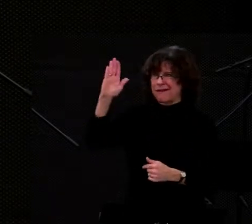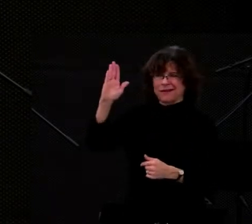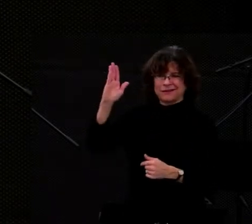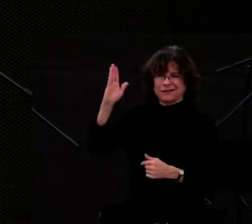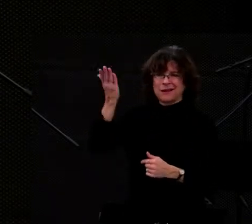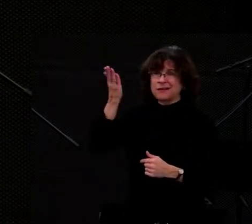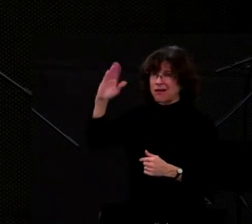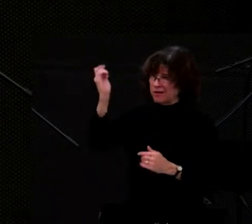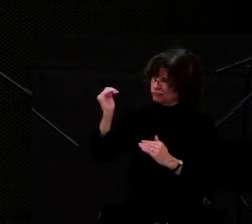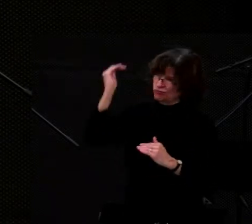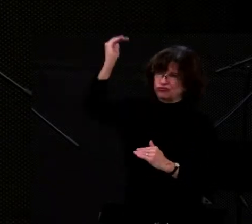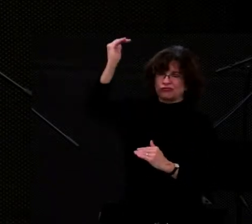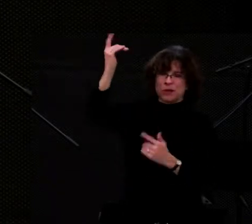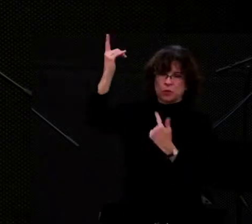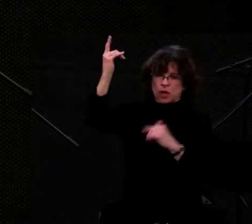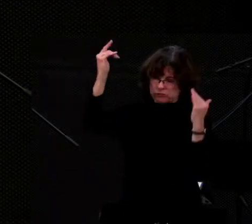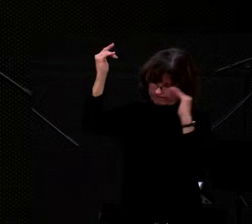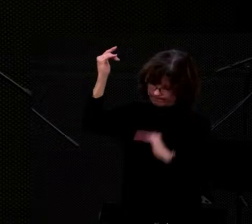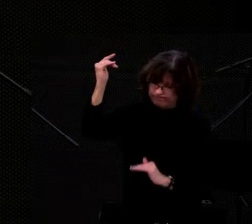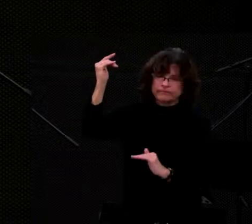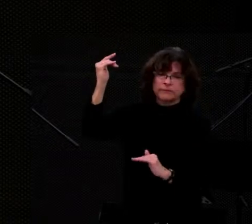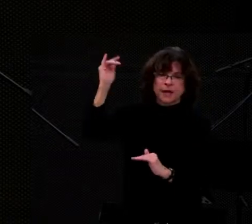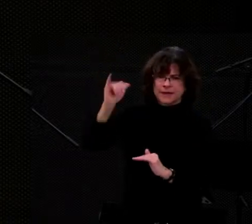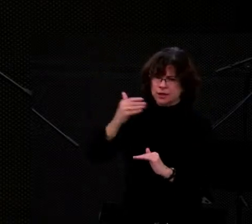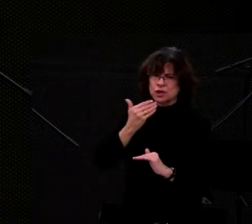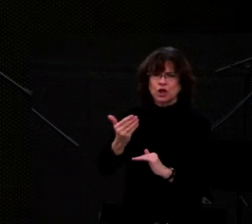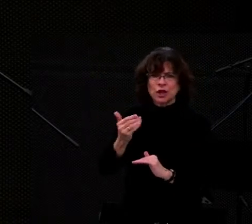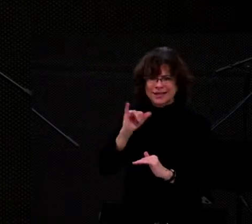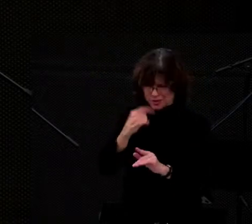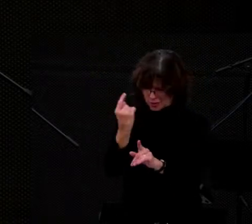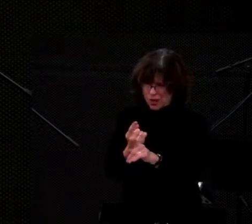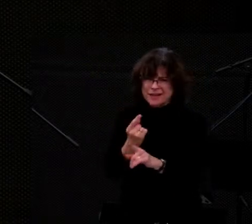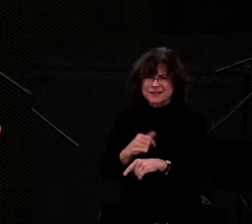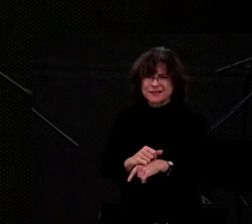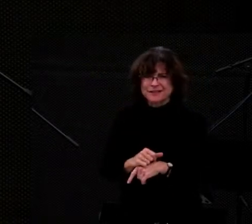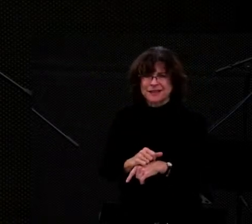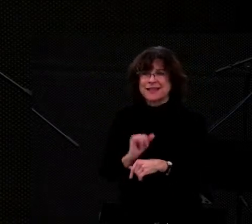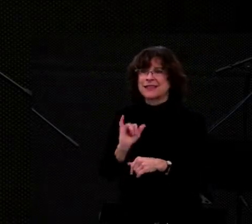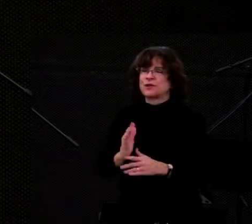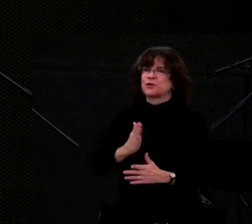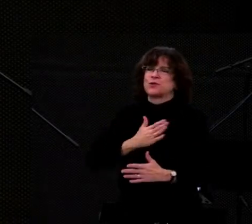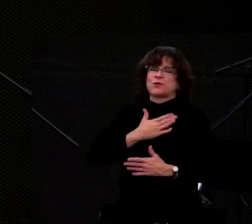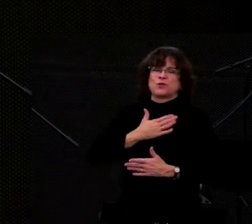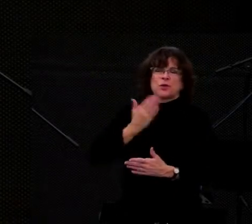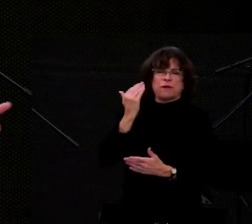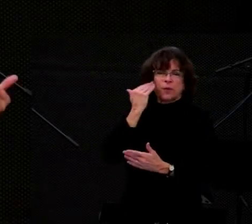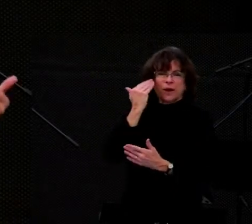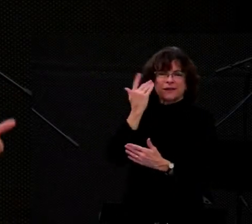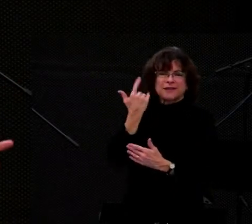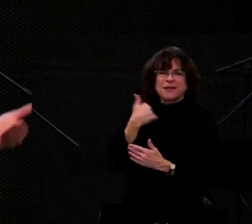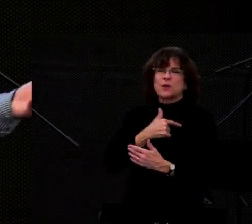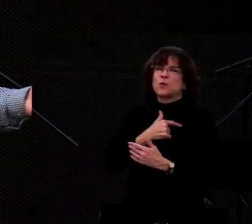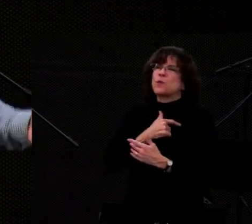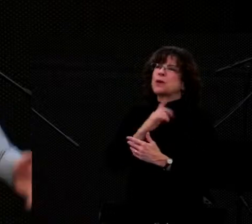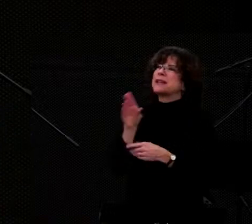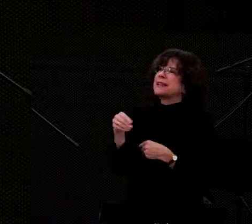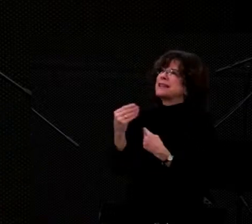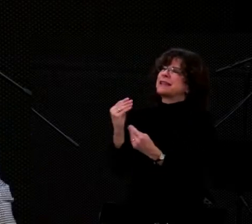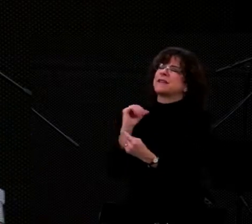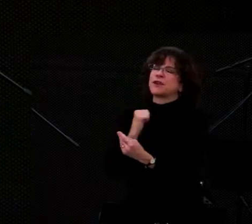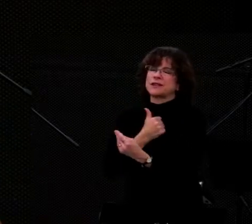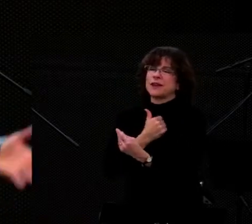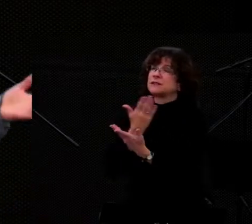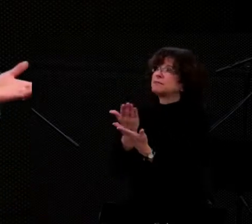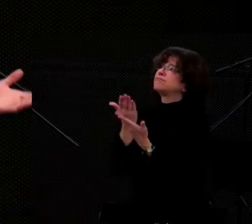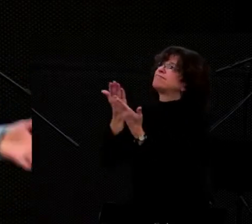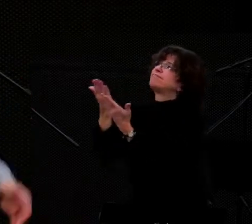that that's good news. And that's a good thing. It begins with a joyful awareness and submission to the rule and the reign of